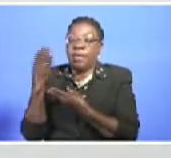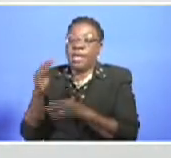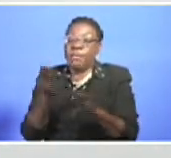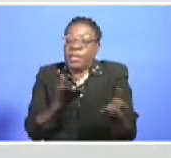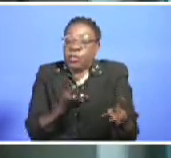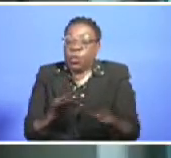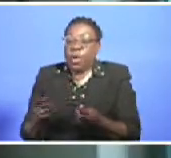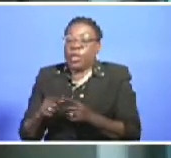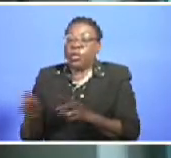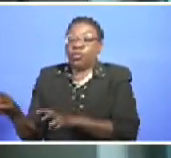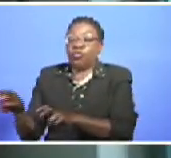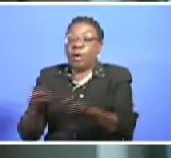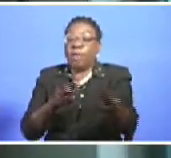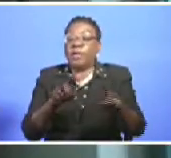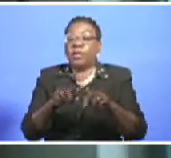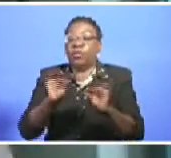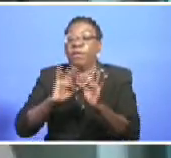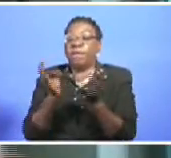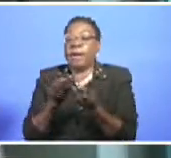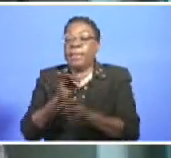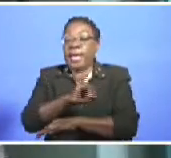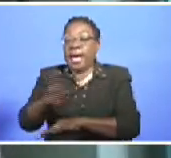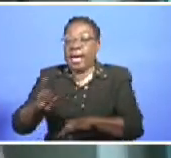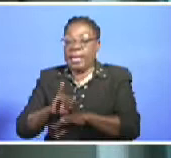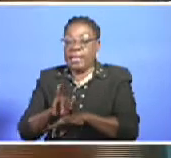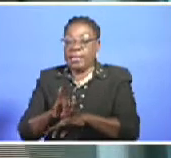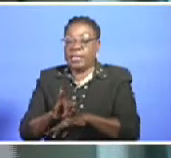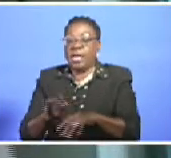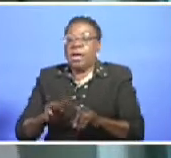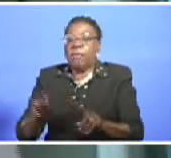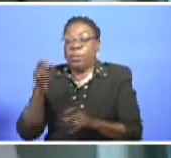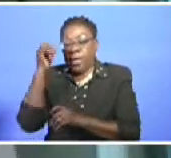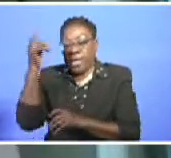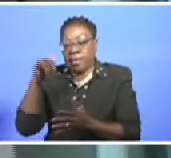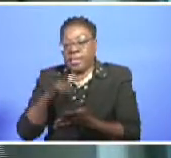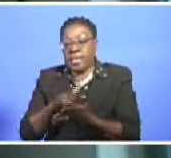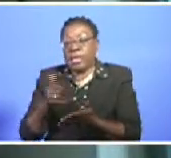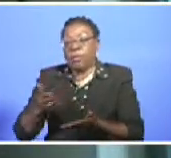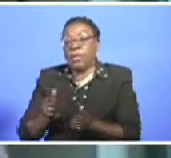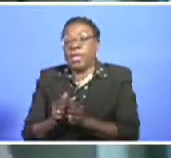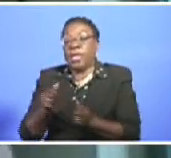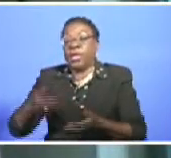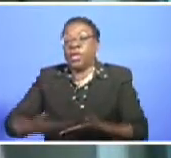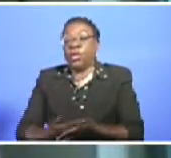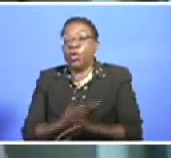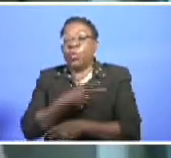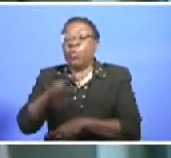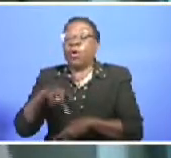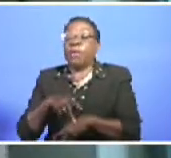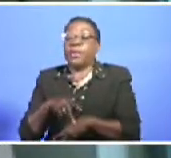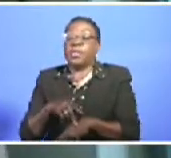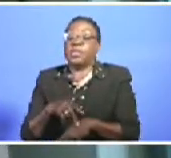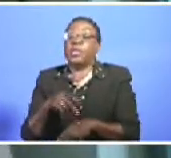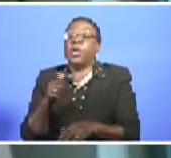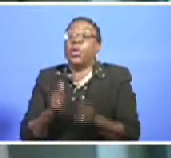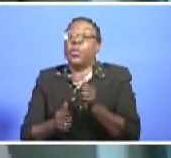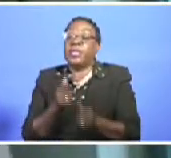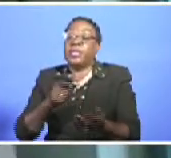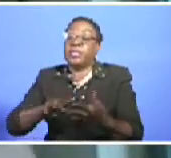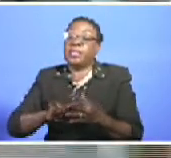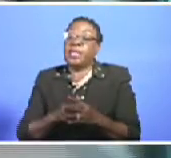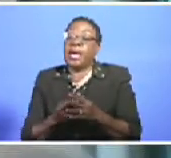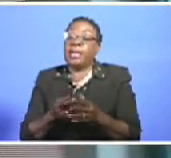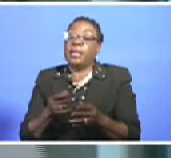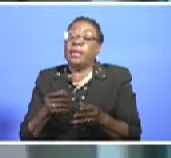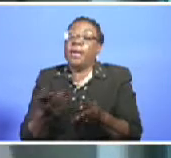travel to our family of islands, but we understand that within New Providence, which is the starting point for